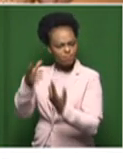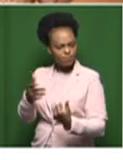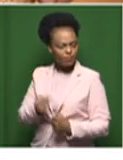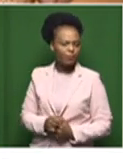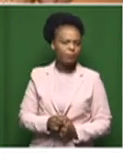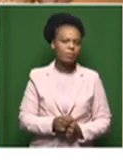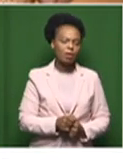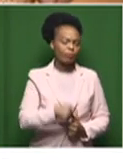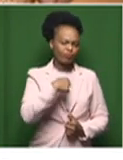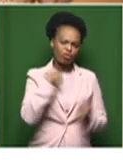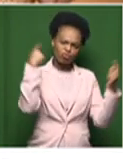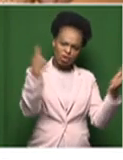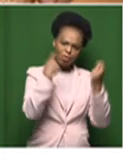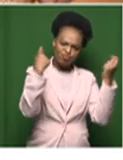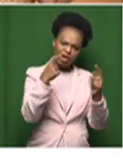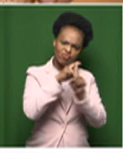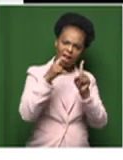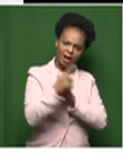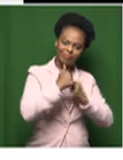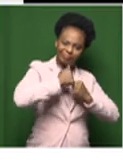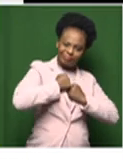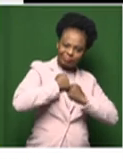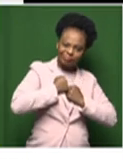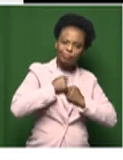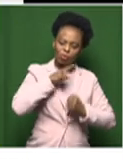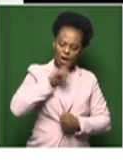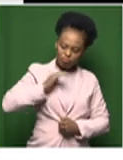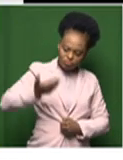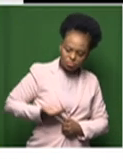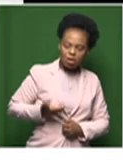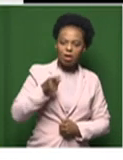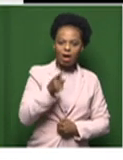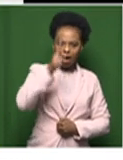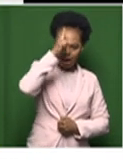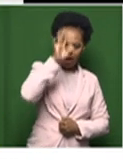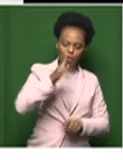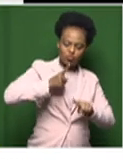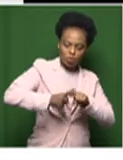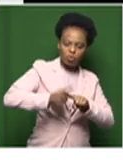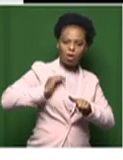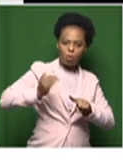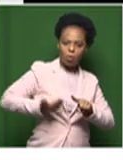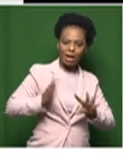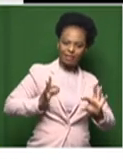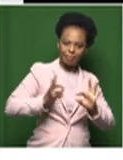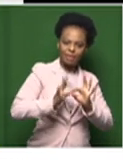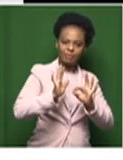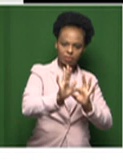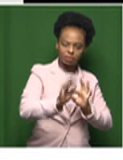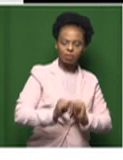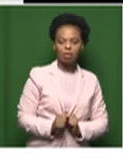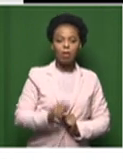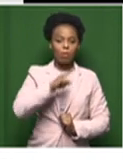Well, I am celebrating my culture as an African woman, as a Xhosa woman to be specific. As you know,